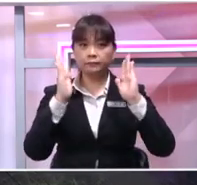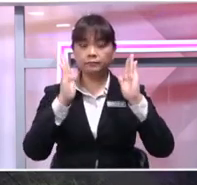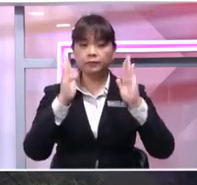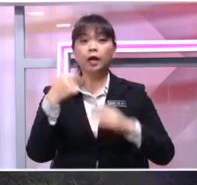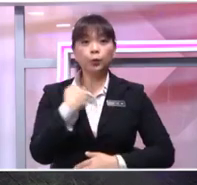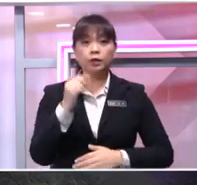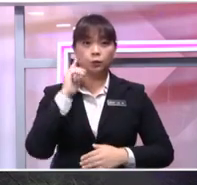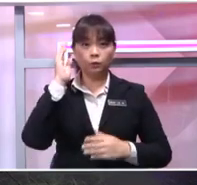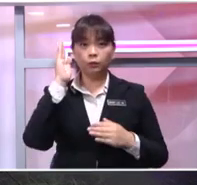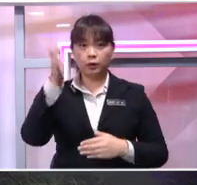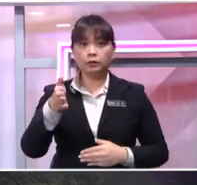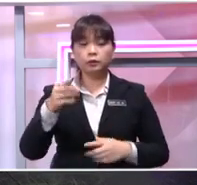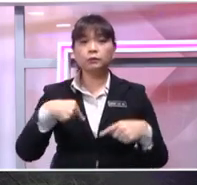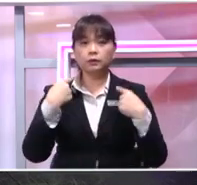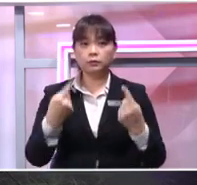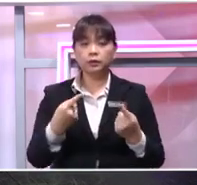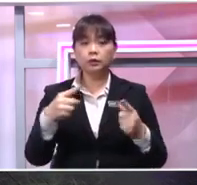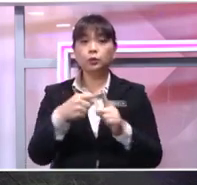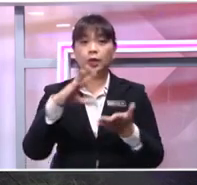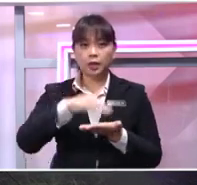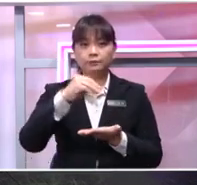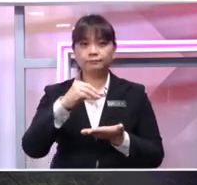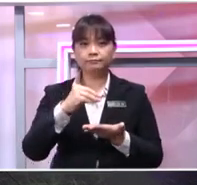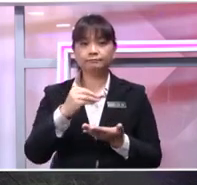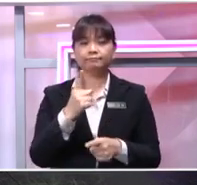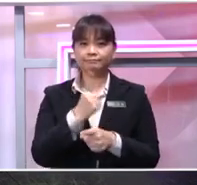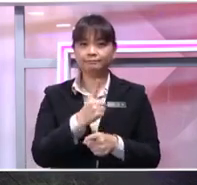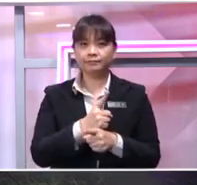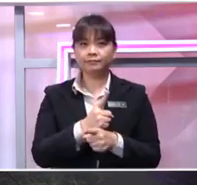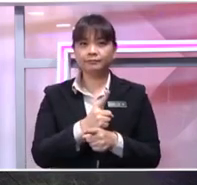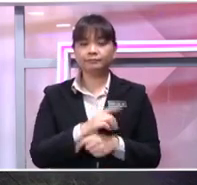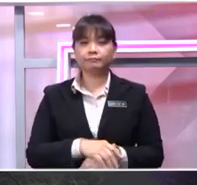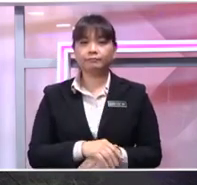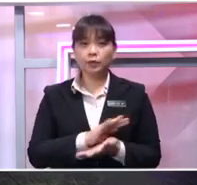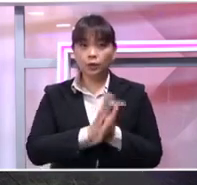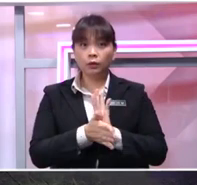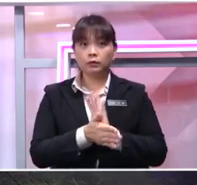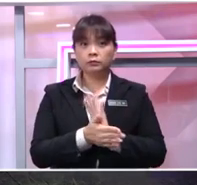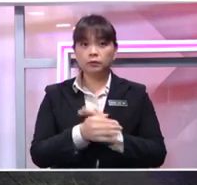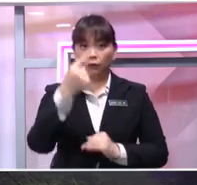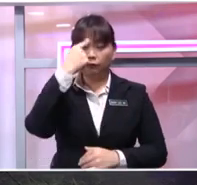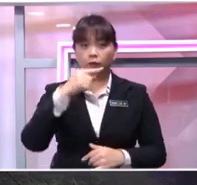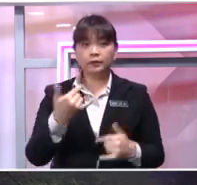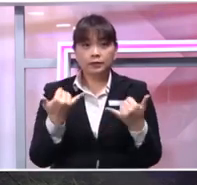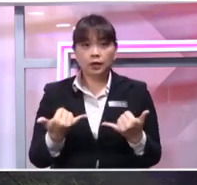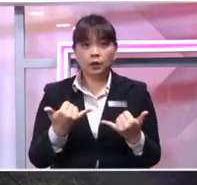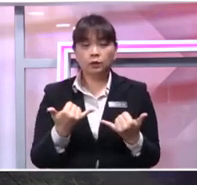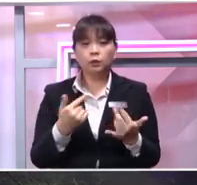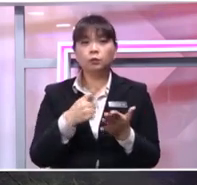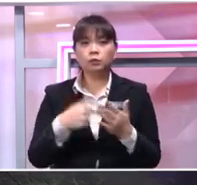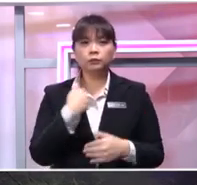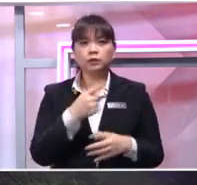learn and understand yes. today in this class. All right, so that is the learning standard. So yes. for this segment, teacher, what are we going to do